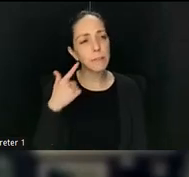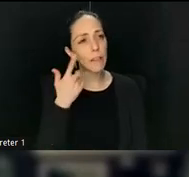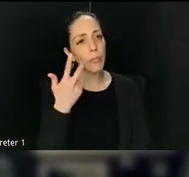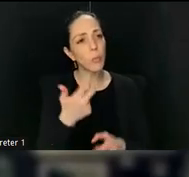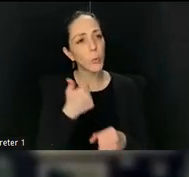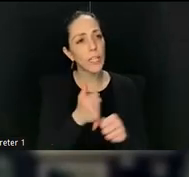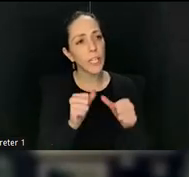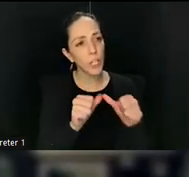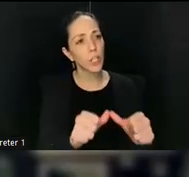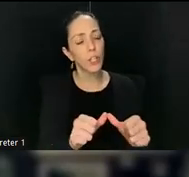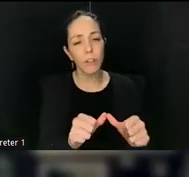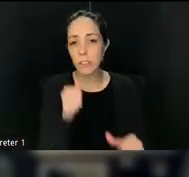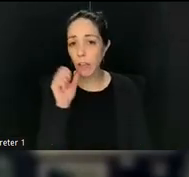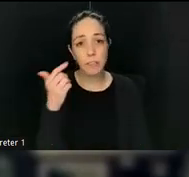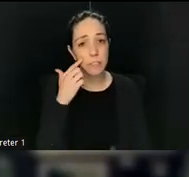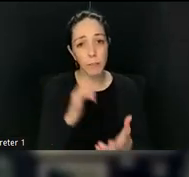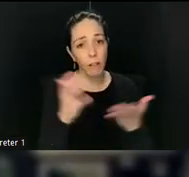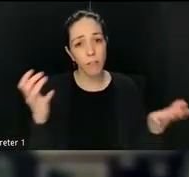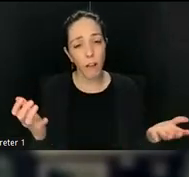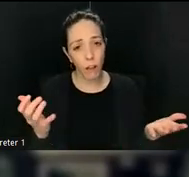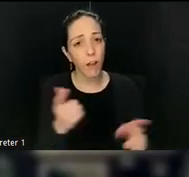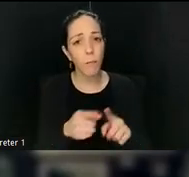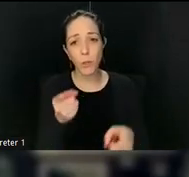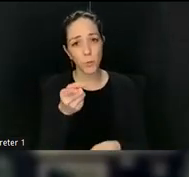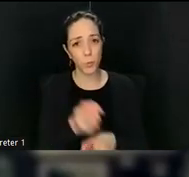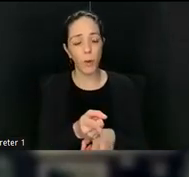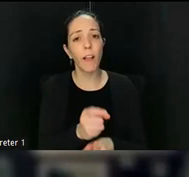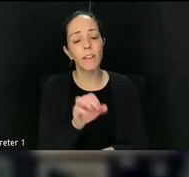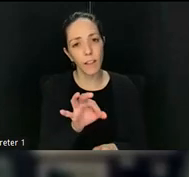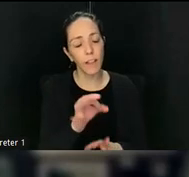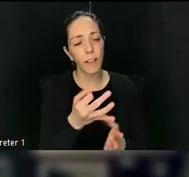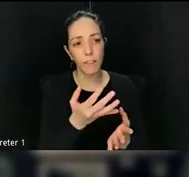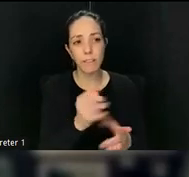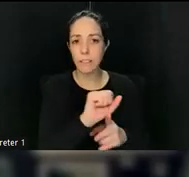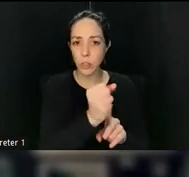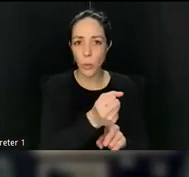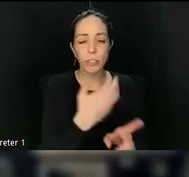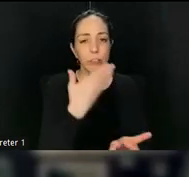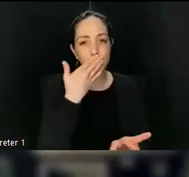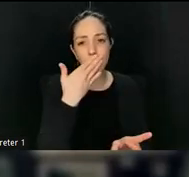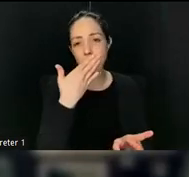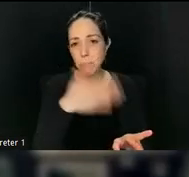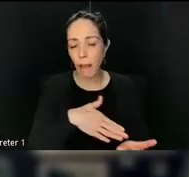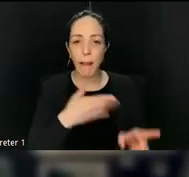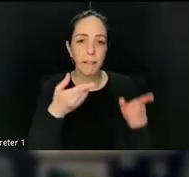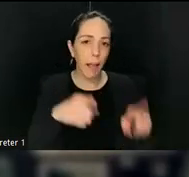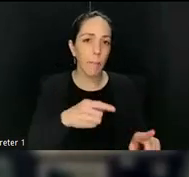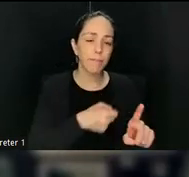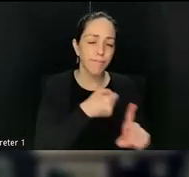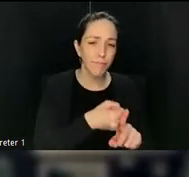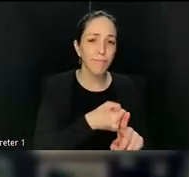you know, like you said, if you have a couple, let's just say you have two bad years, whether